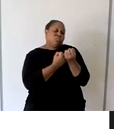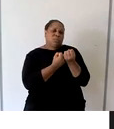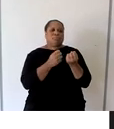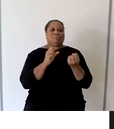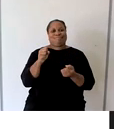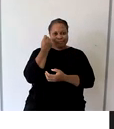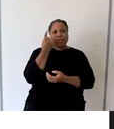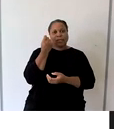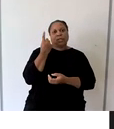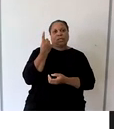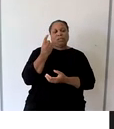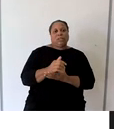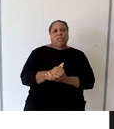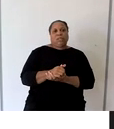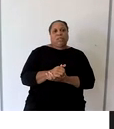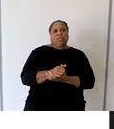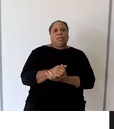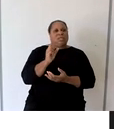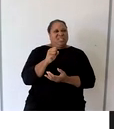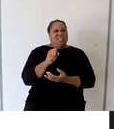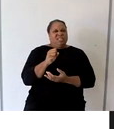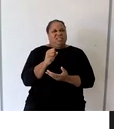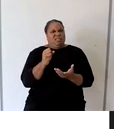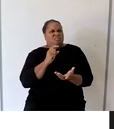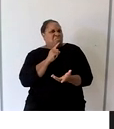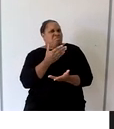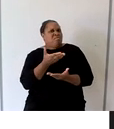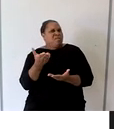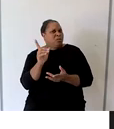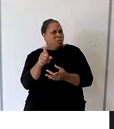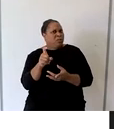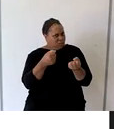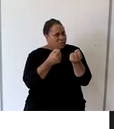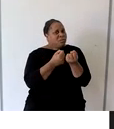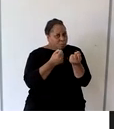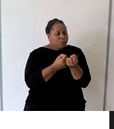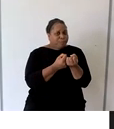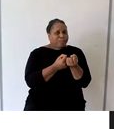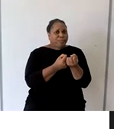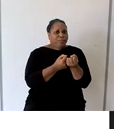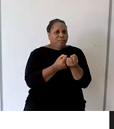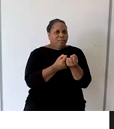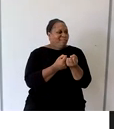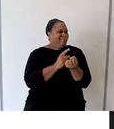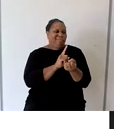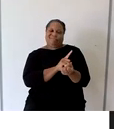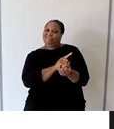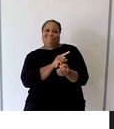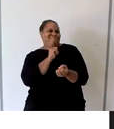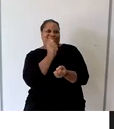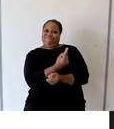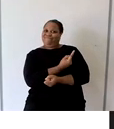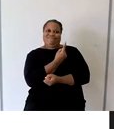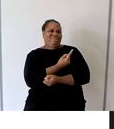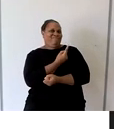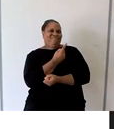understand, there are things that we do need support with, this is not always the case. And the